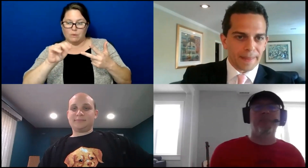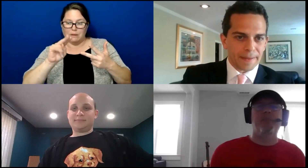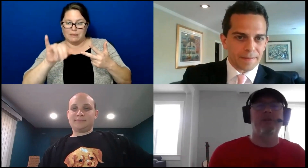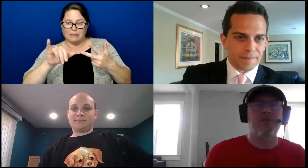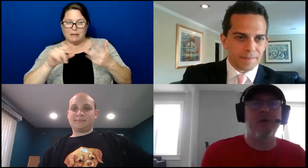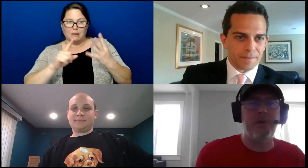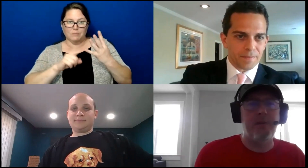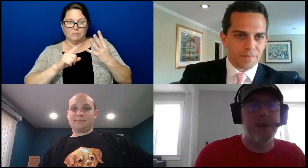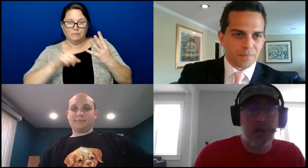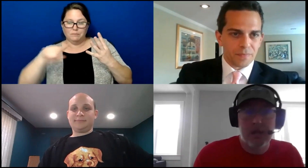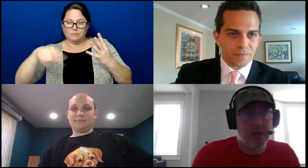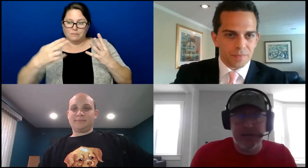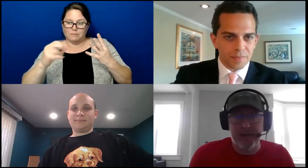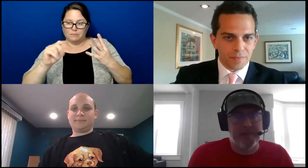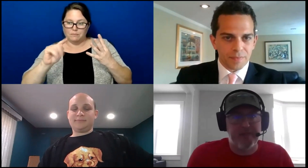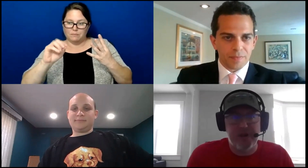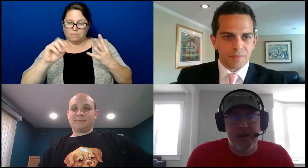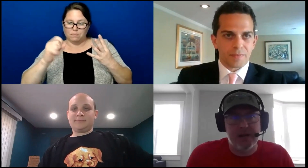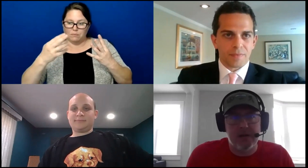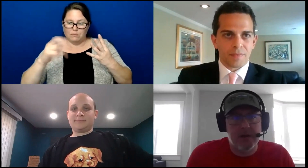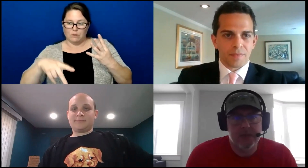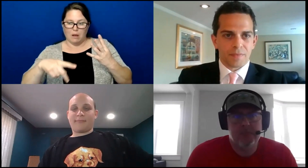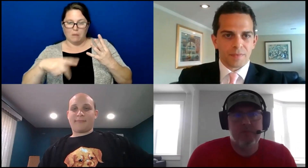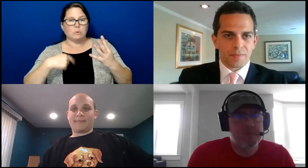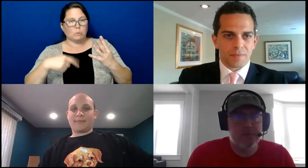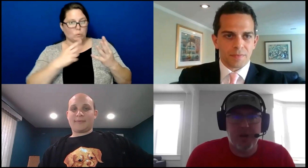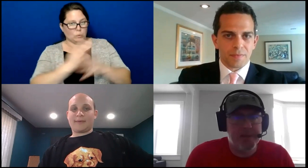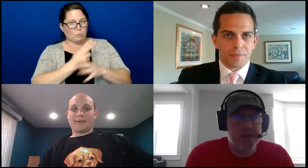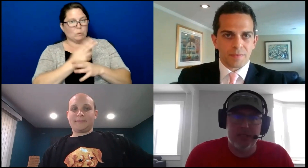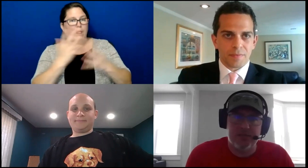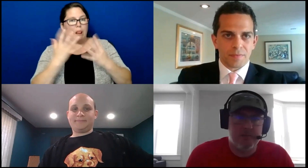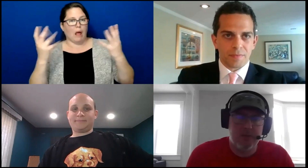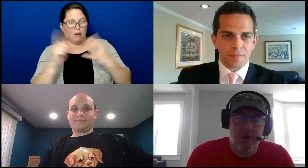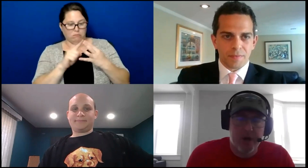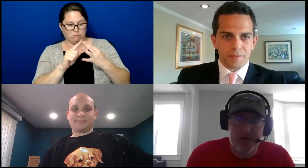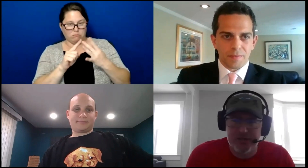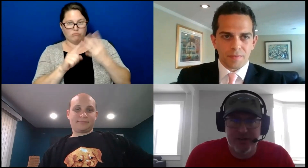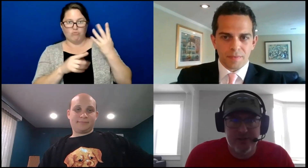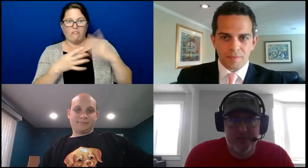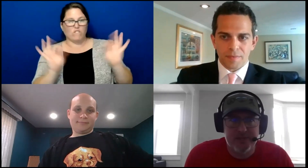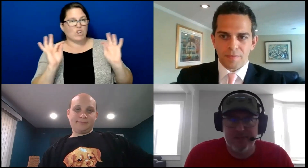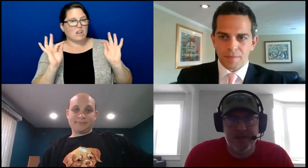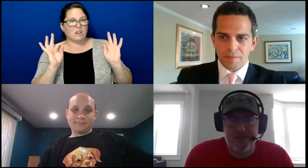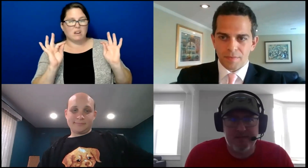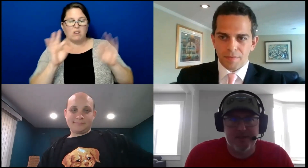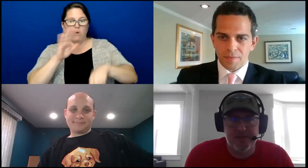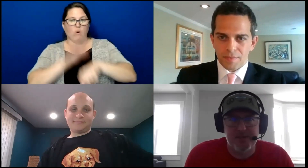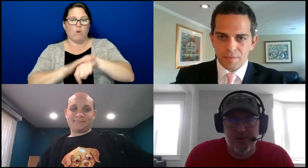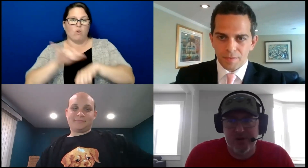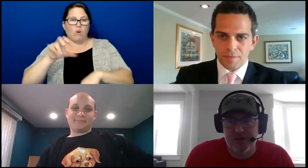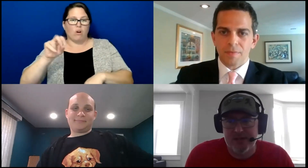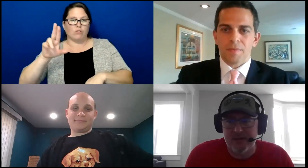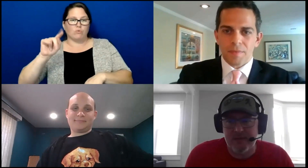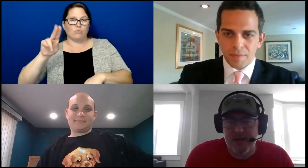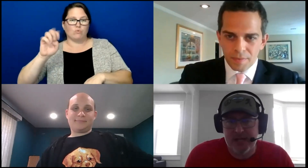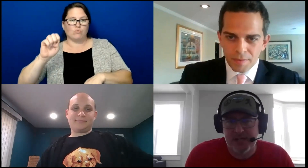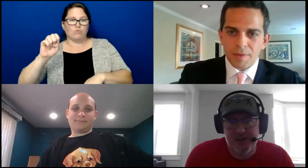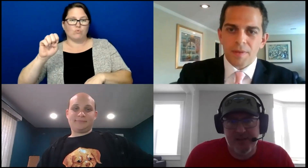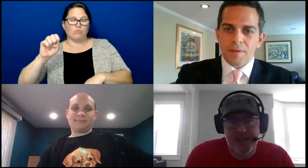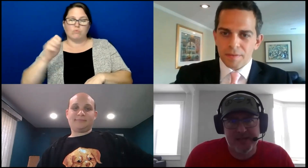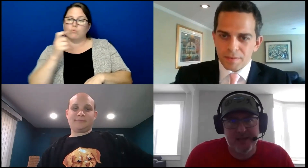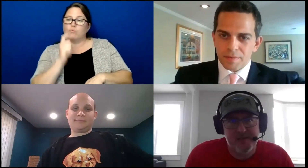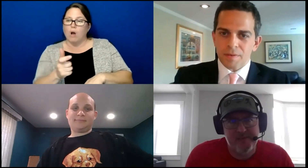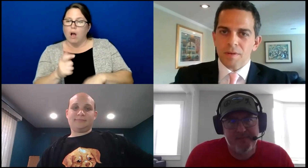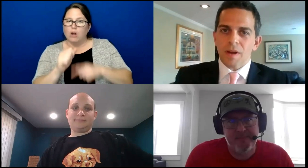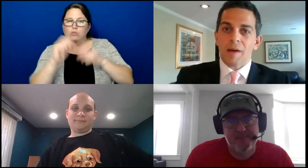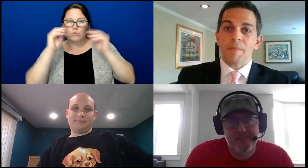also something we use quite a bit, but you can get them for free, and you could jump in, just go on YouTube, look for some tutorials, and you could actually start